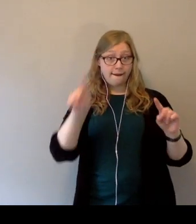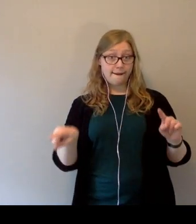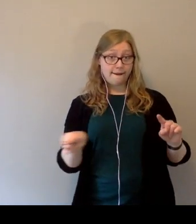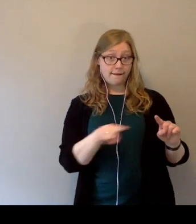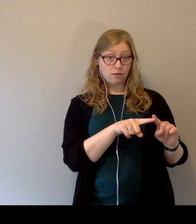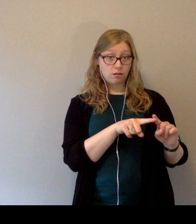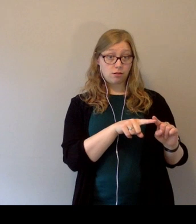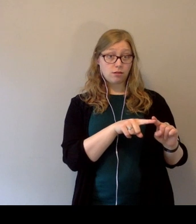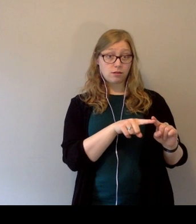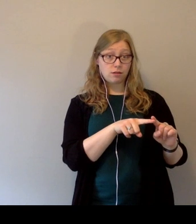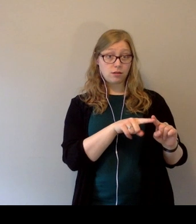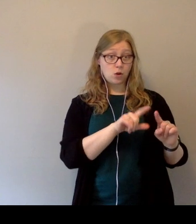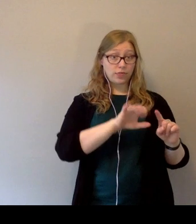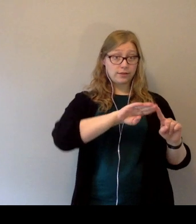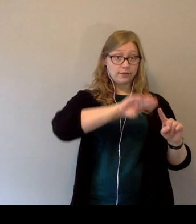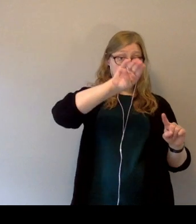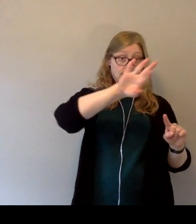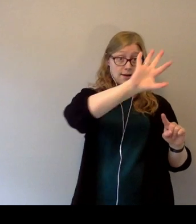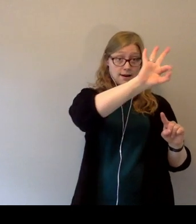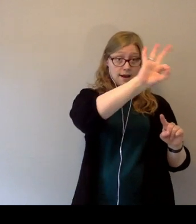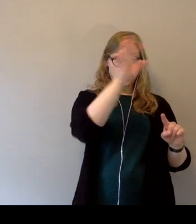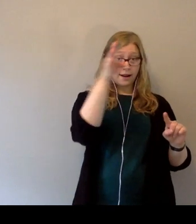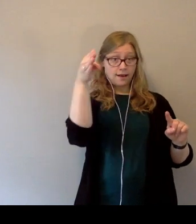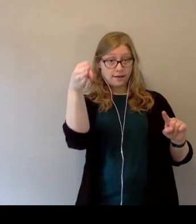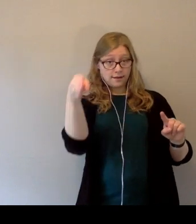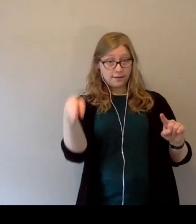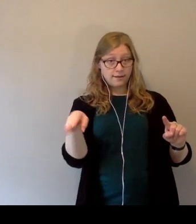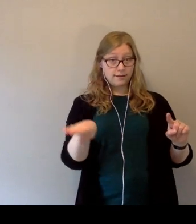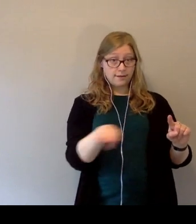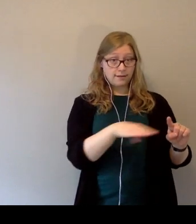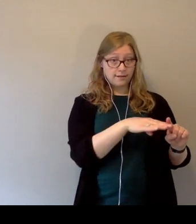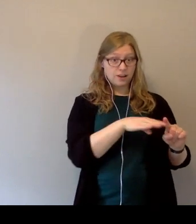side length 9. So let's draw a diagram.